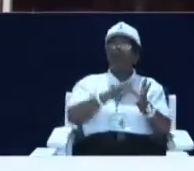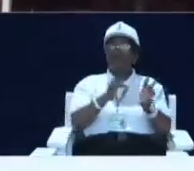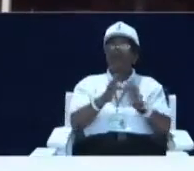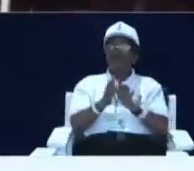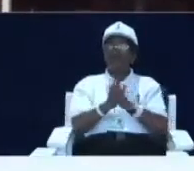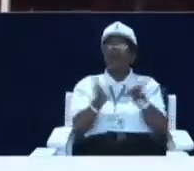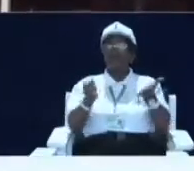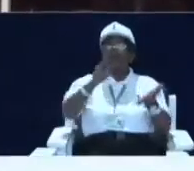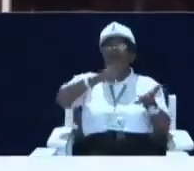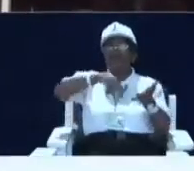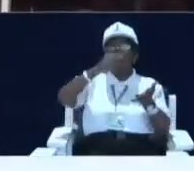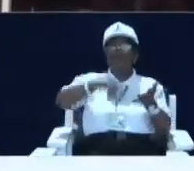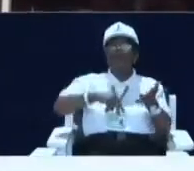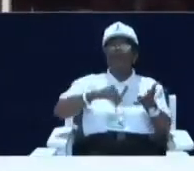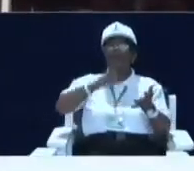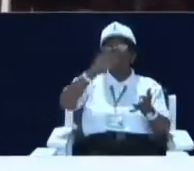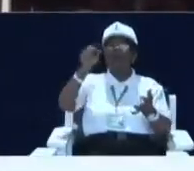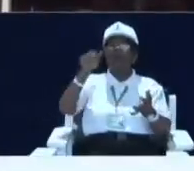verse 10.